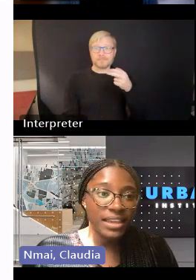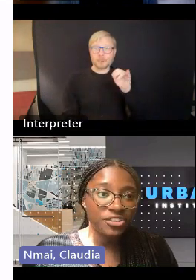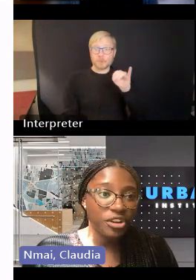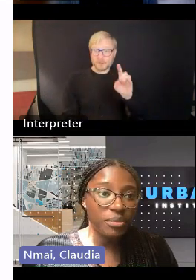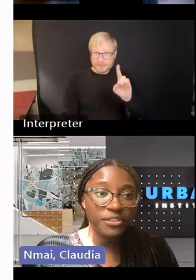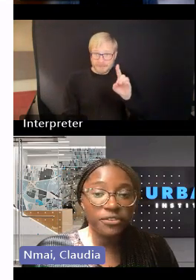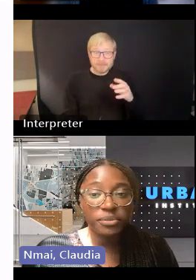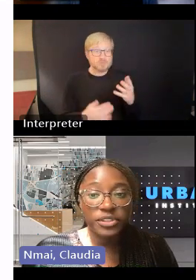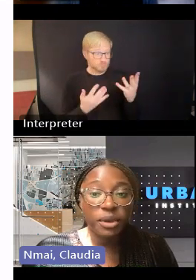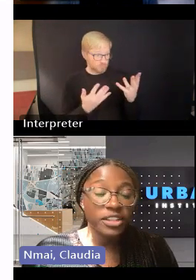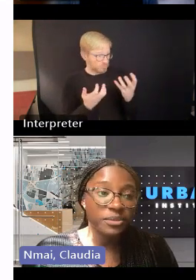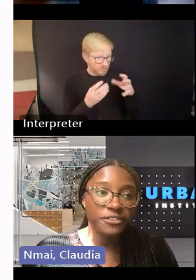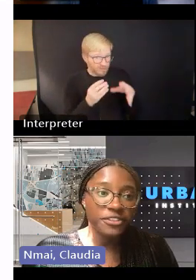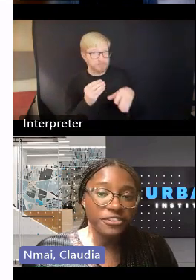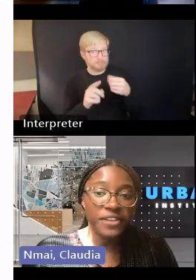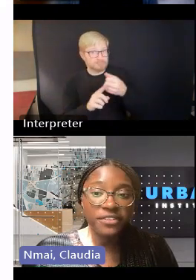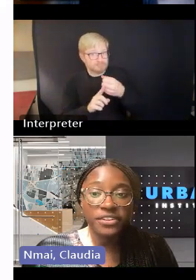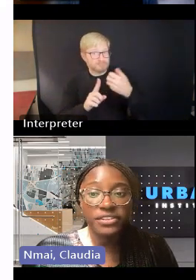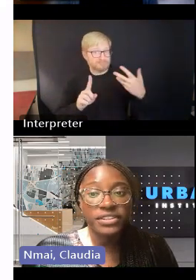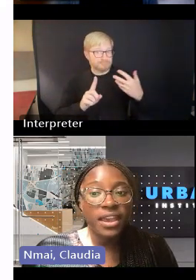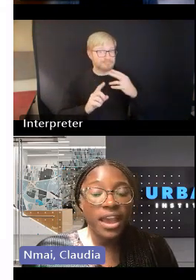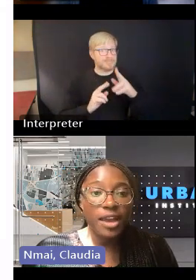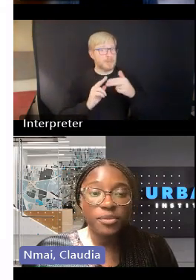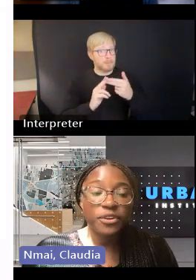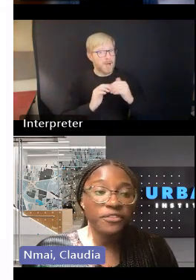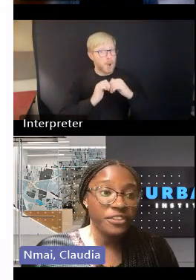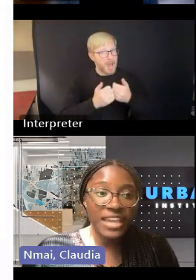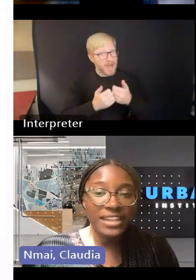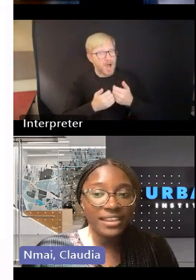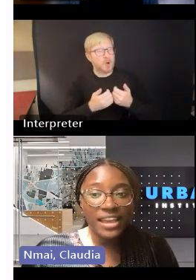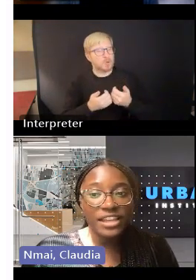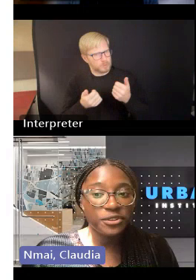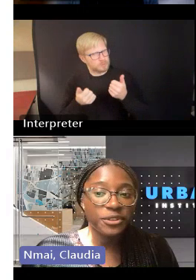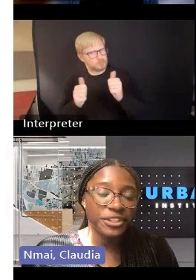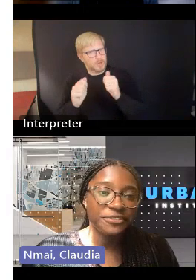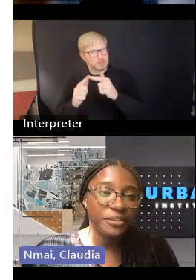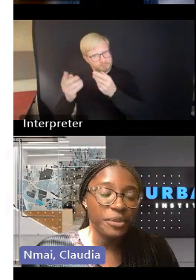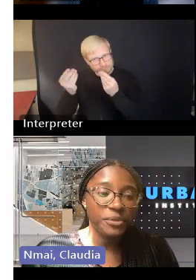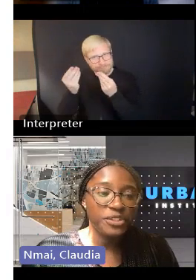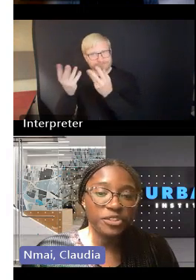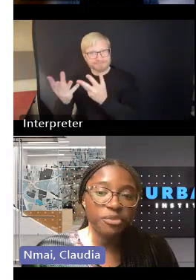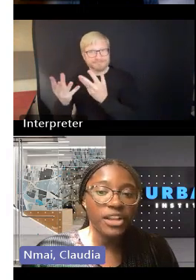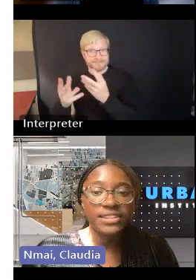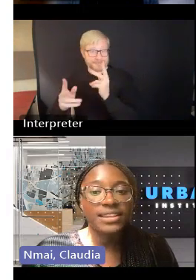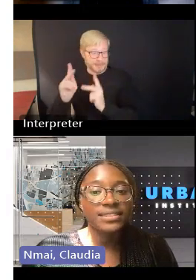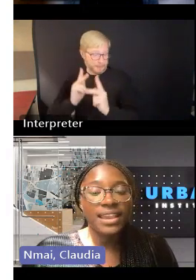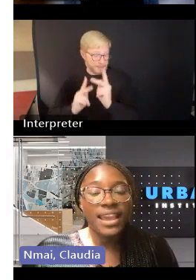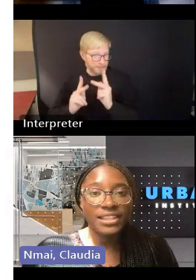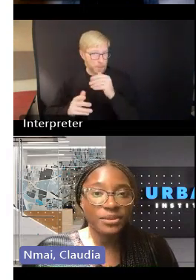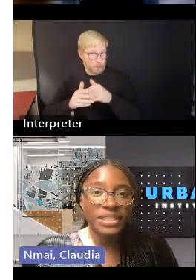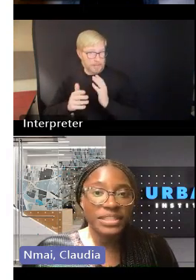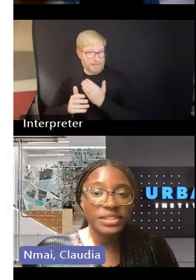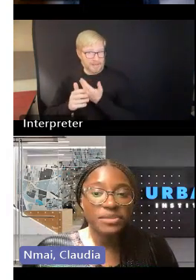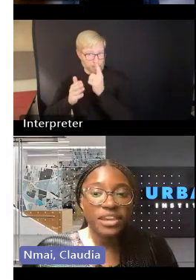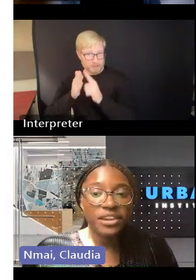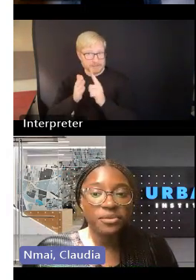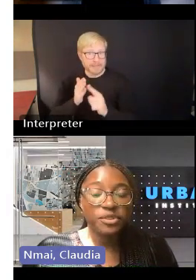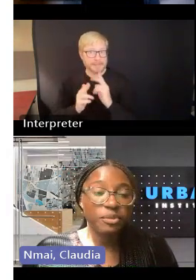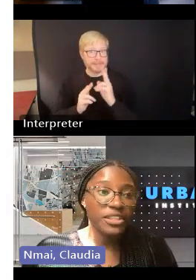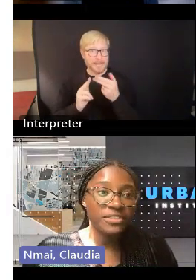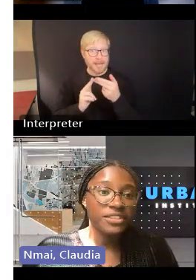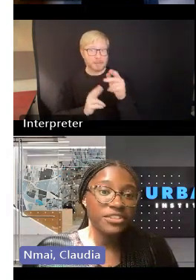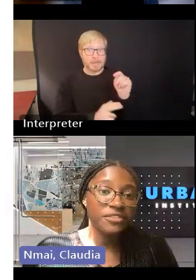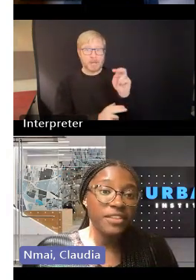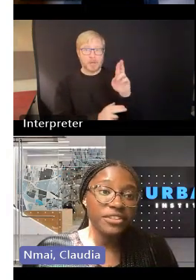the study as trauma-informed as possible for survivors, or if there's anything that you learned from the research process as it relates to